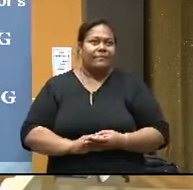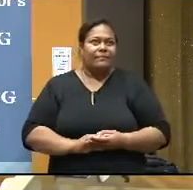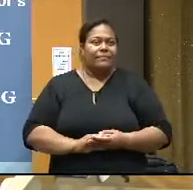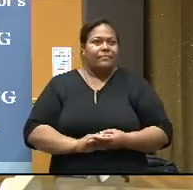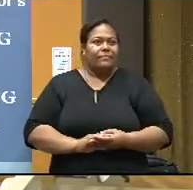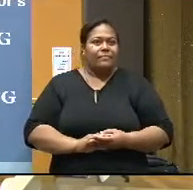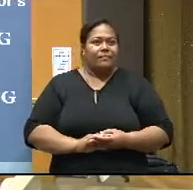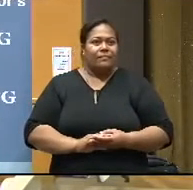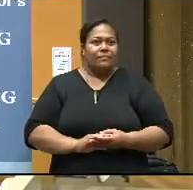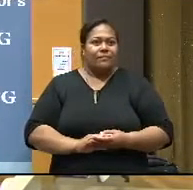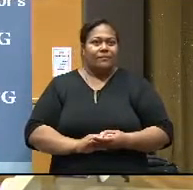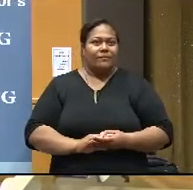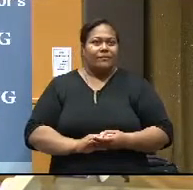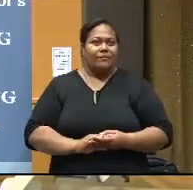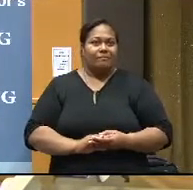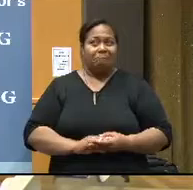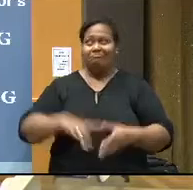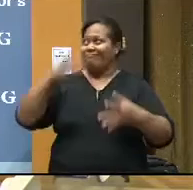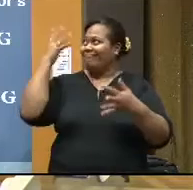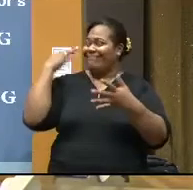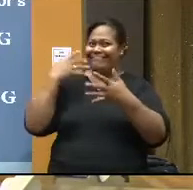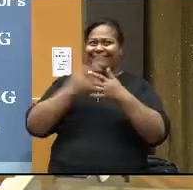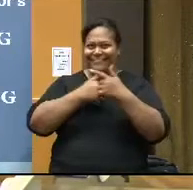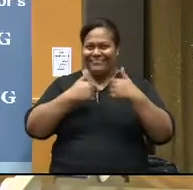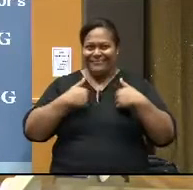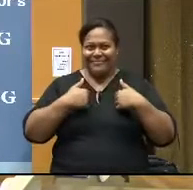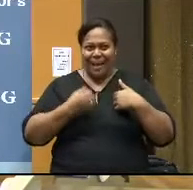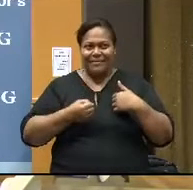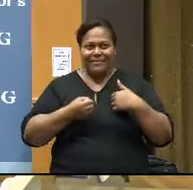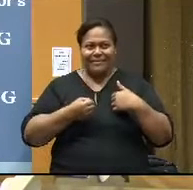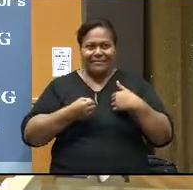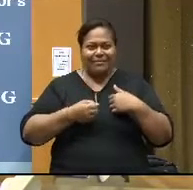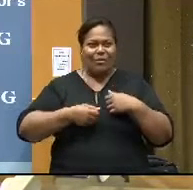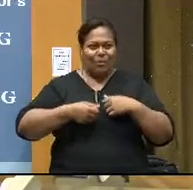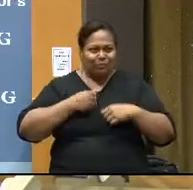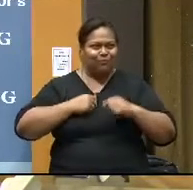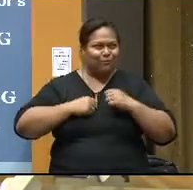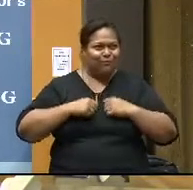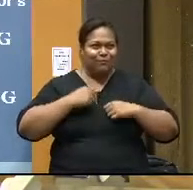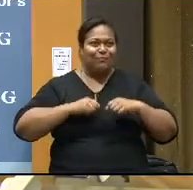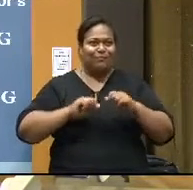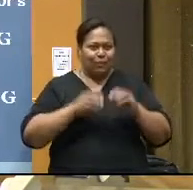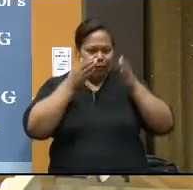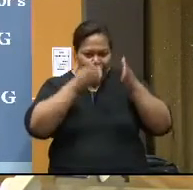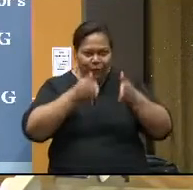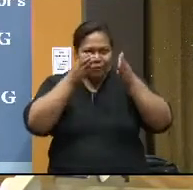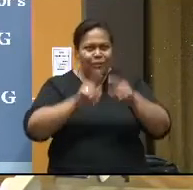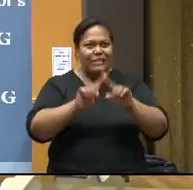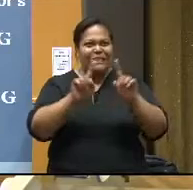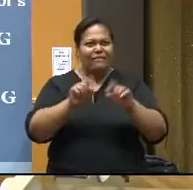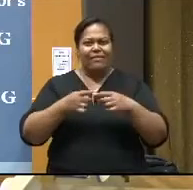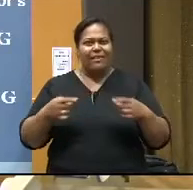We have come a long way, and each year we have focused on different things. And as I've said, this